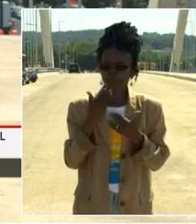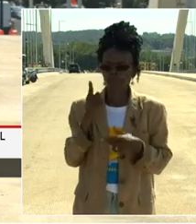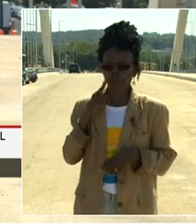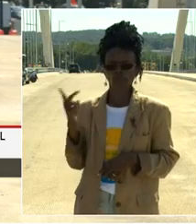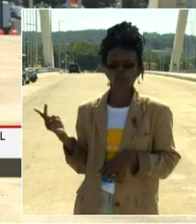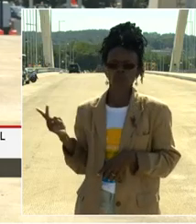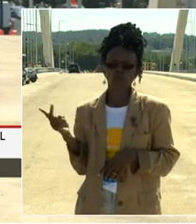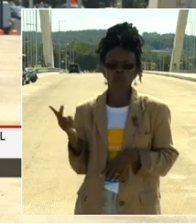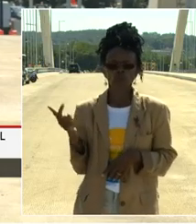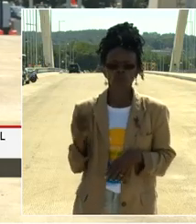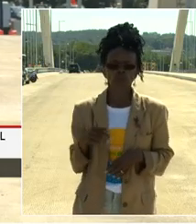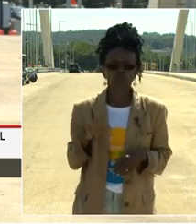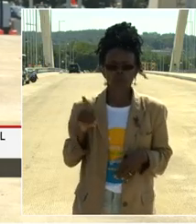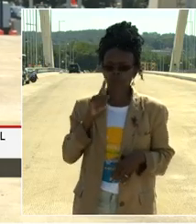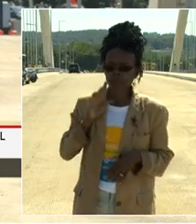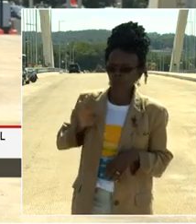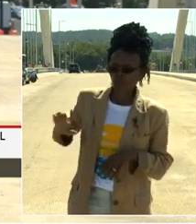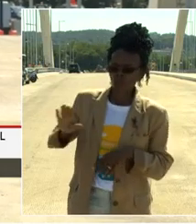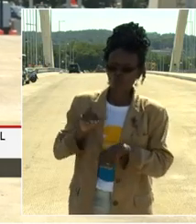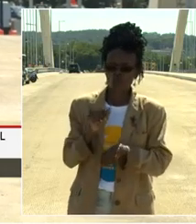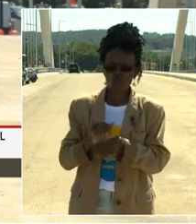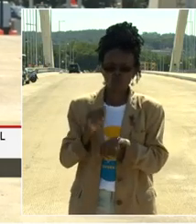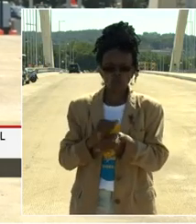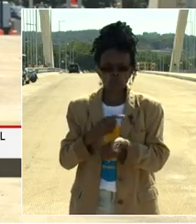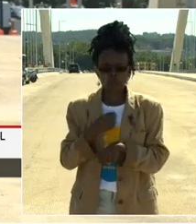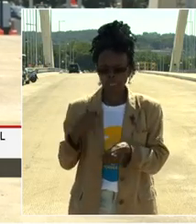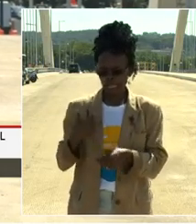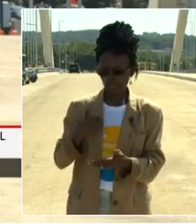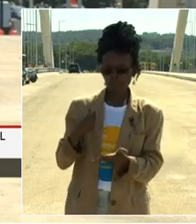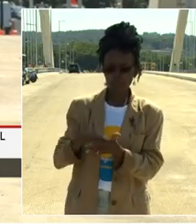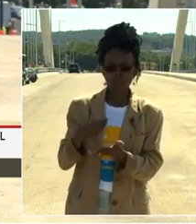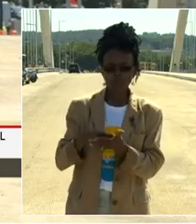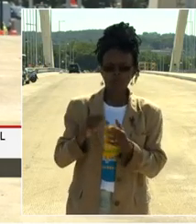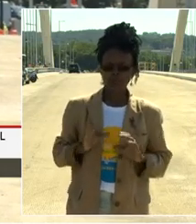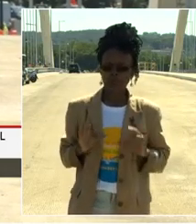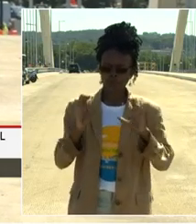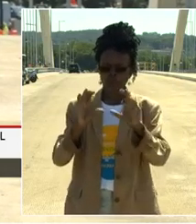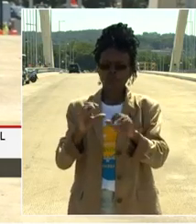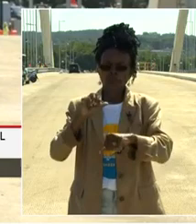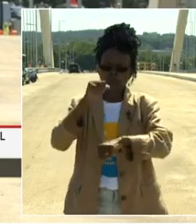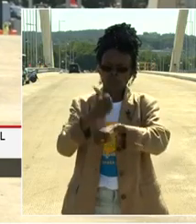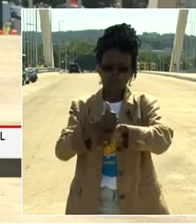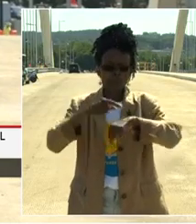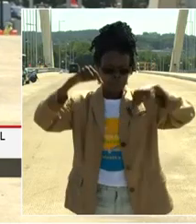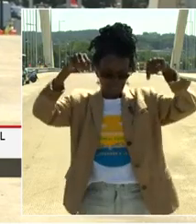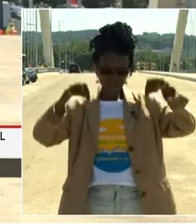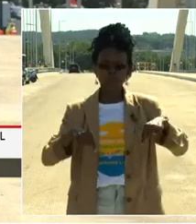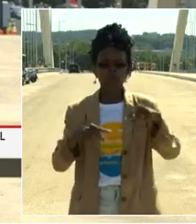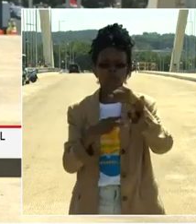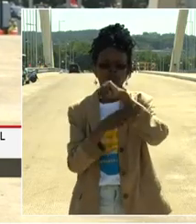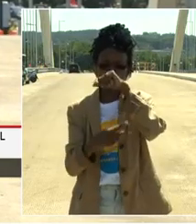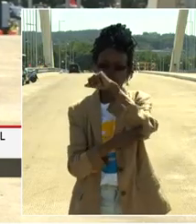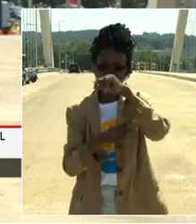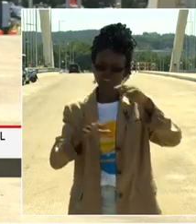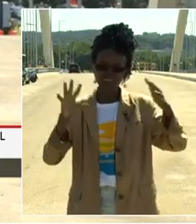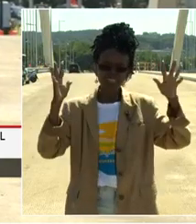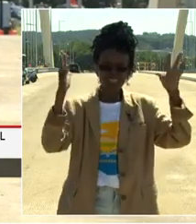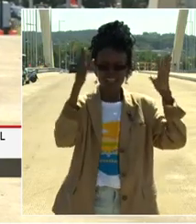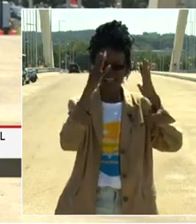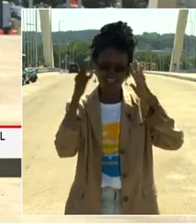for making sure that we got the funds we needed to get this bridge done. So give them another big round of applause.